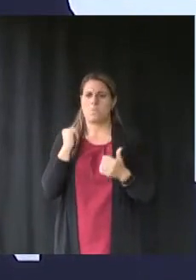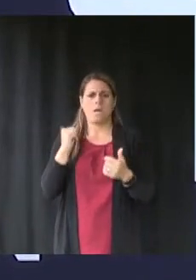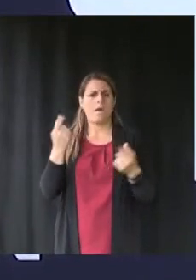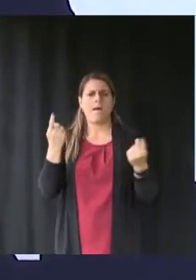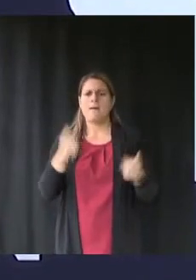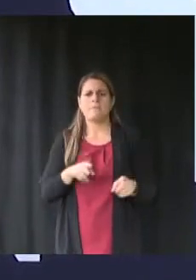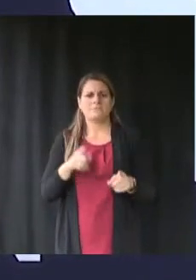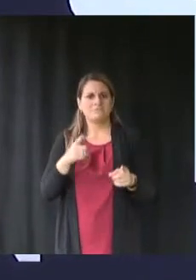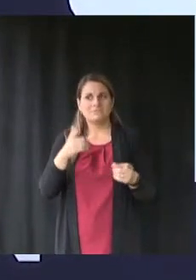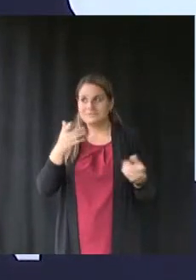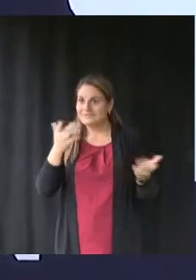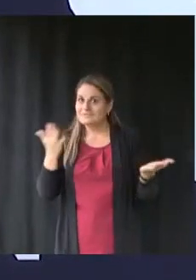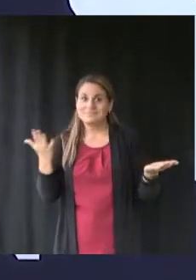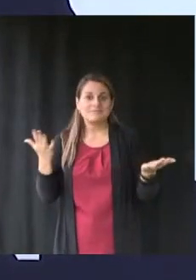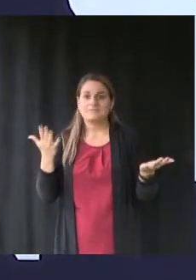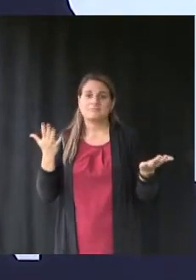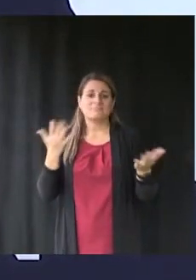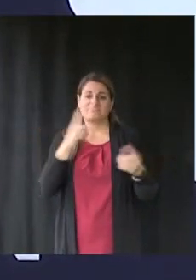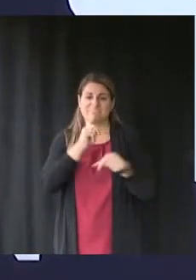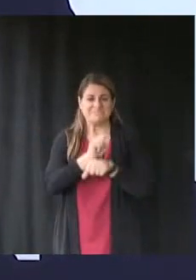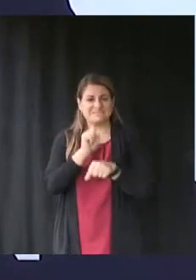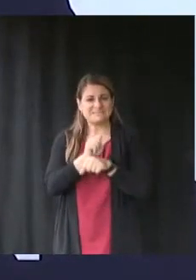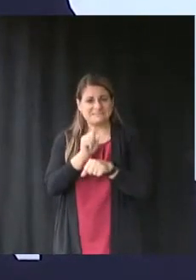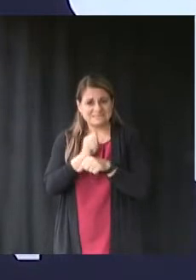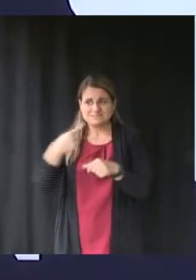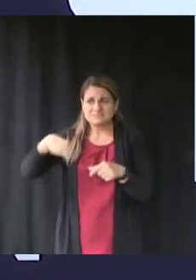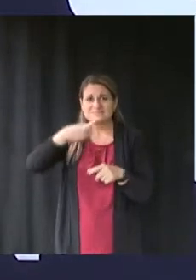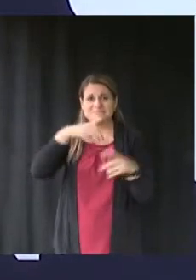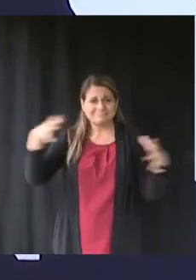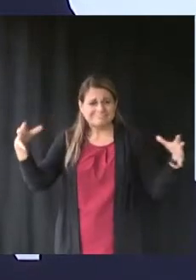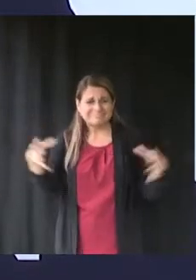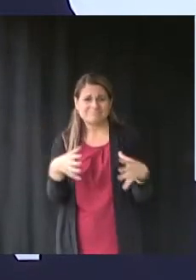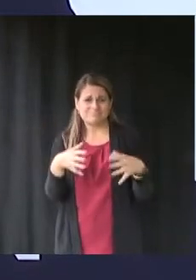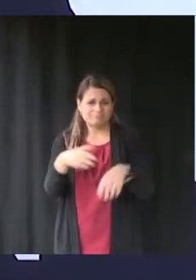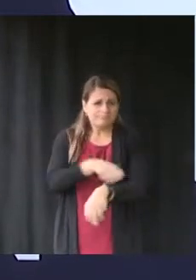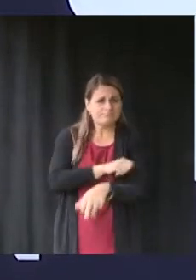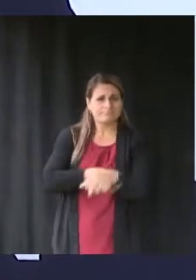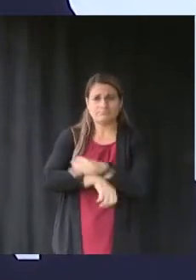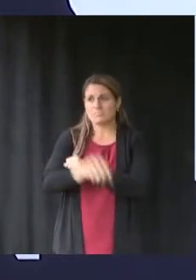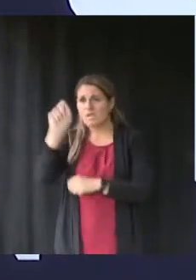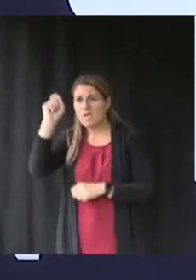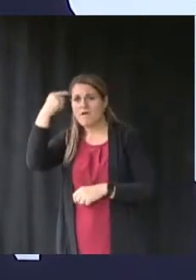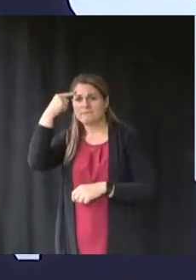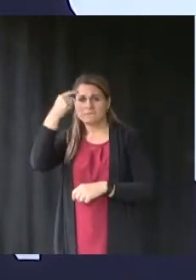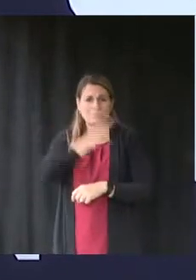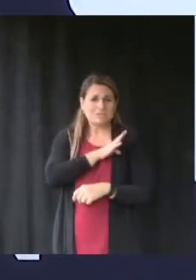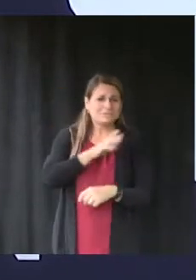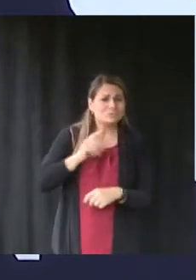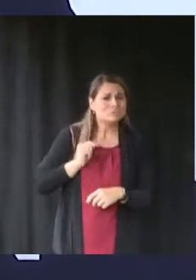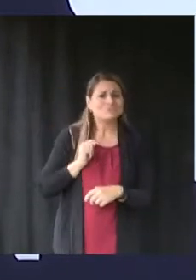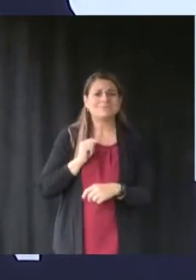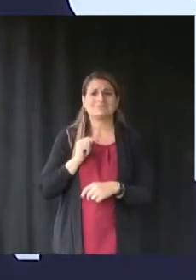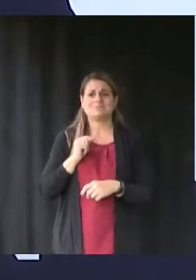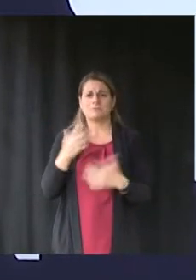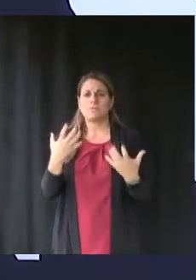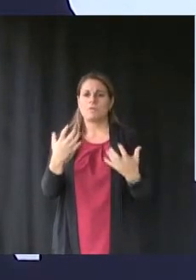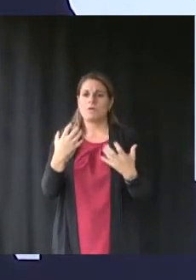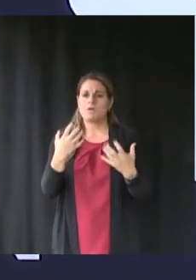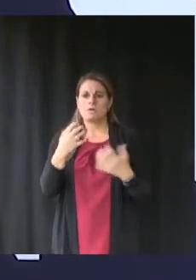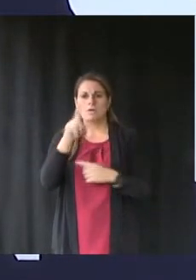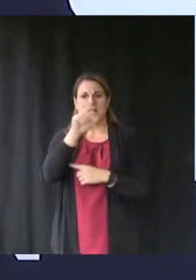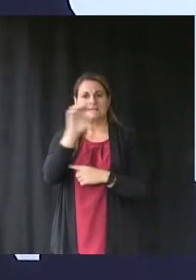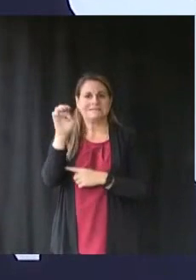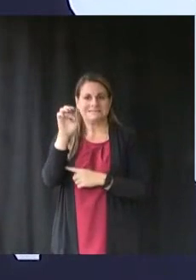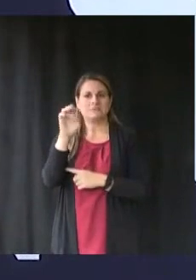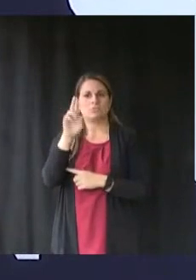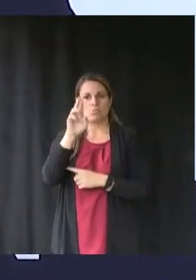who dedicate themselves working with the university, the governor's office, the board of trustees. But I want Lee Reynolds, who's done a tremendous job for